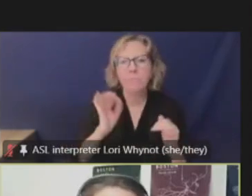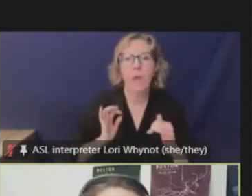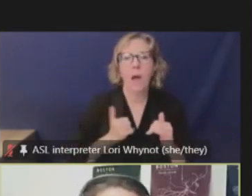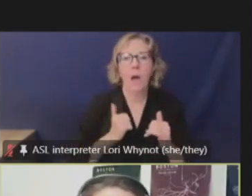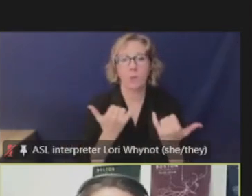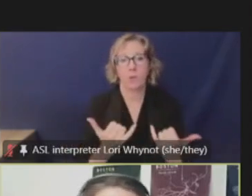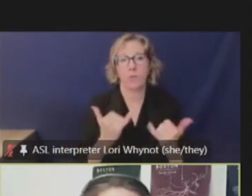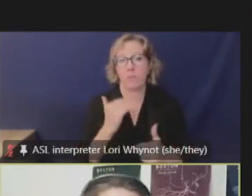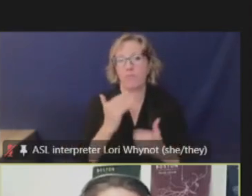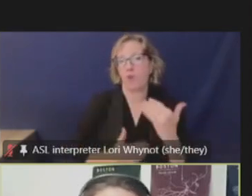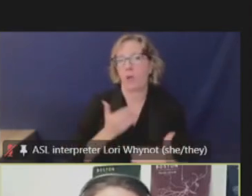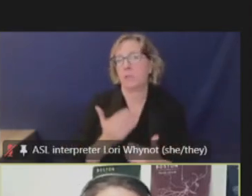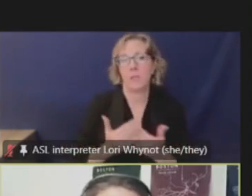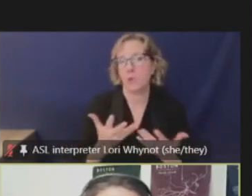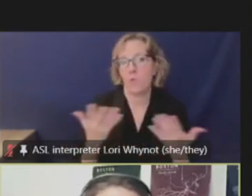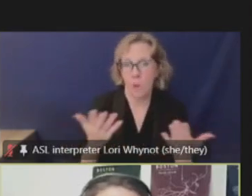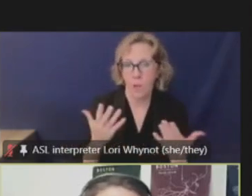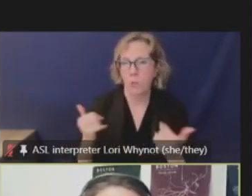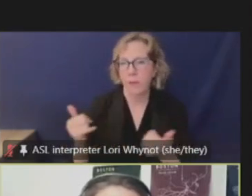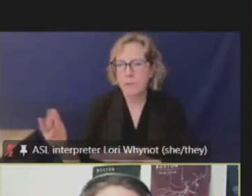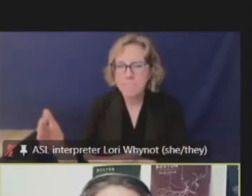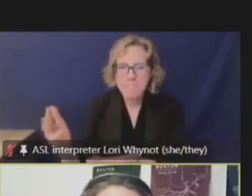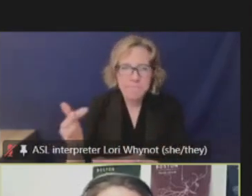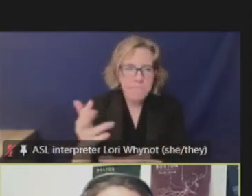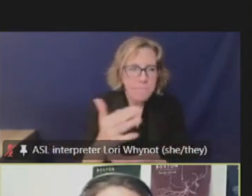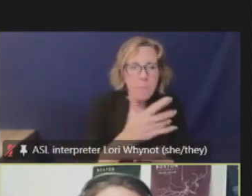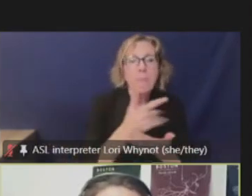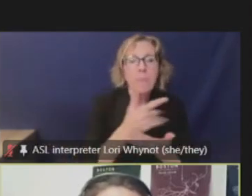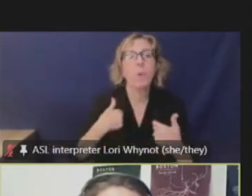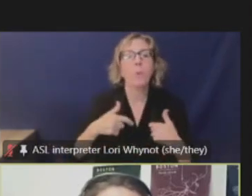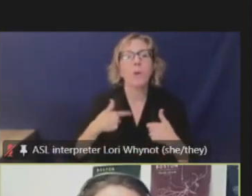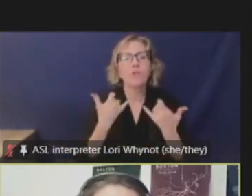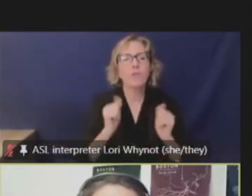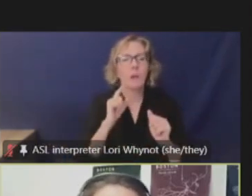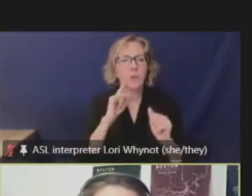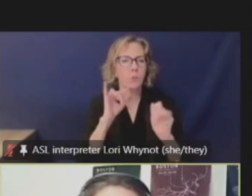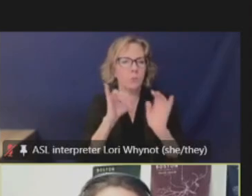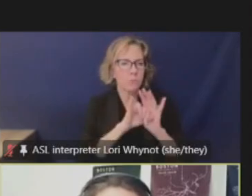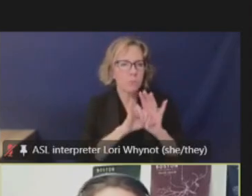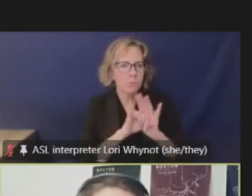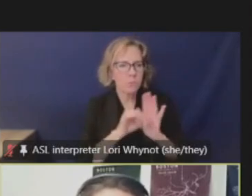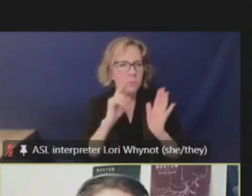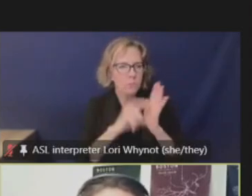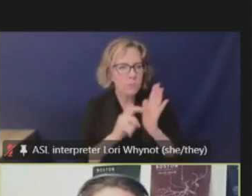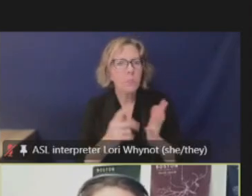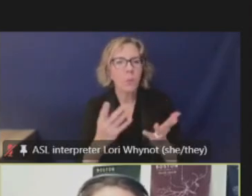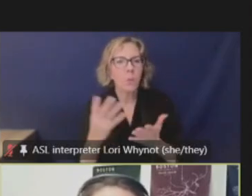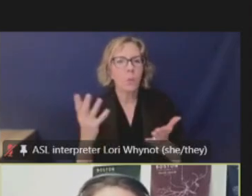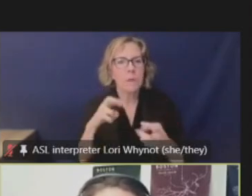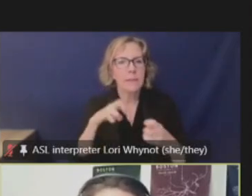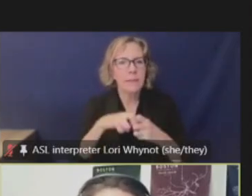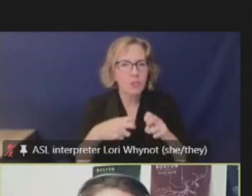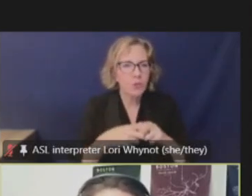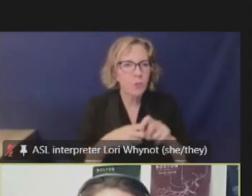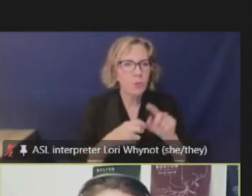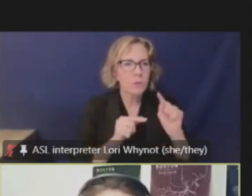The first couple of months, we've been really focused on identifying the issues and doing a lot of research, looking at other cities across the